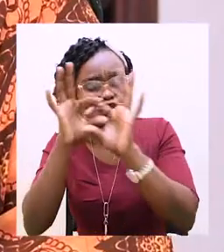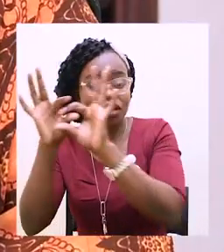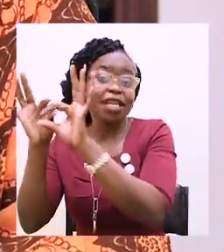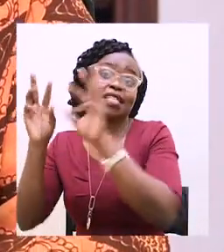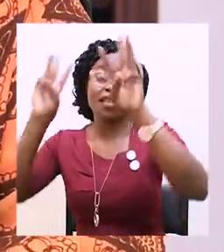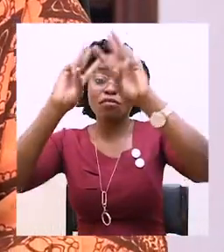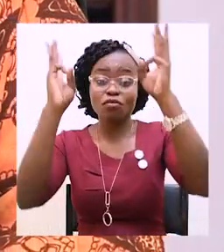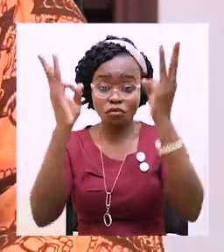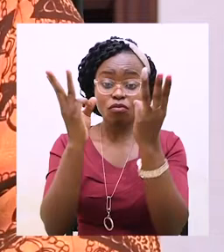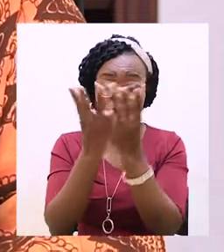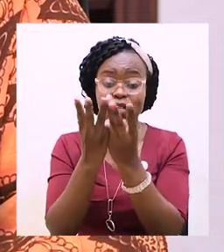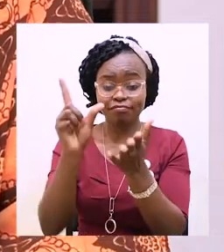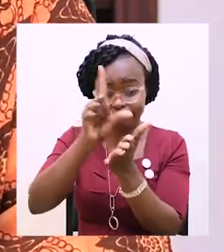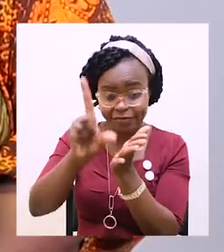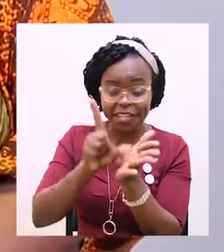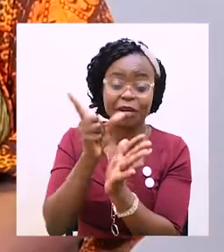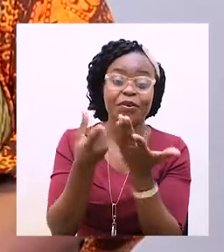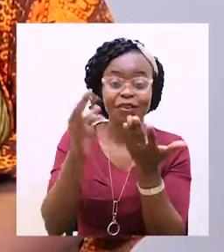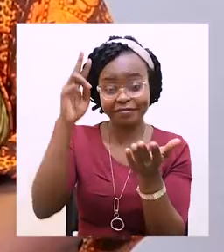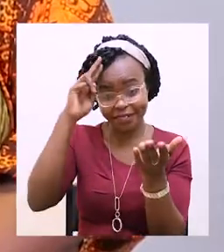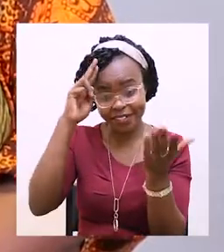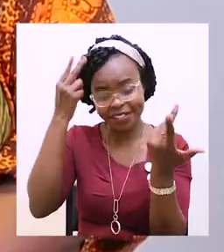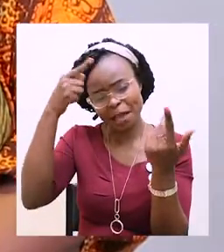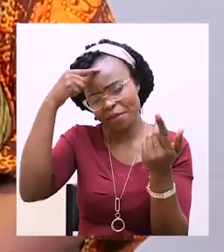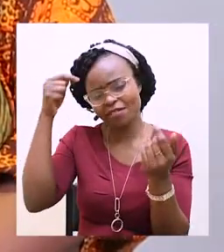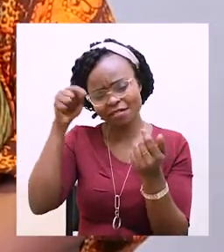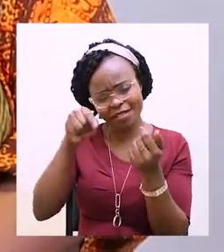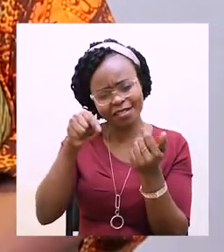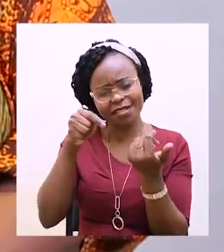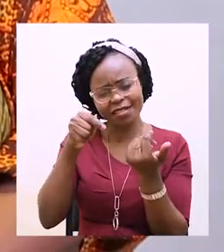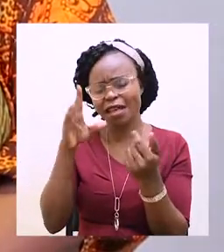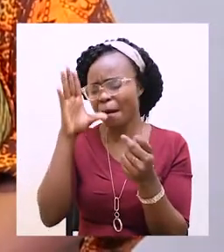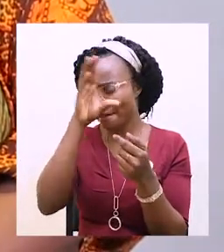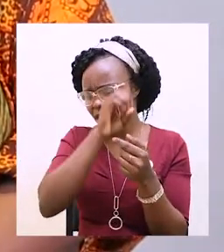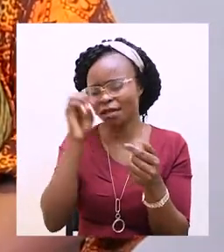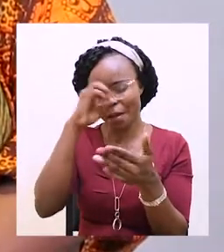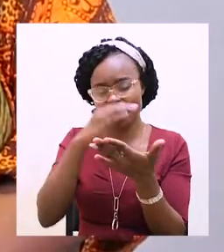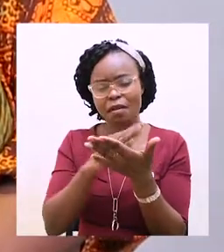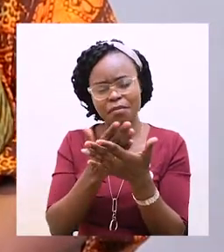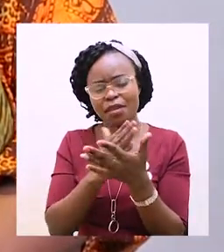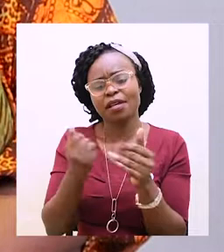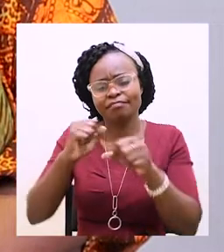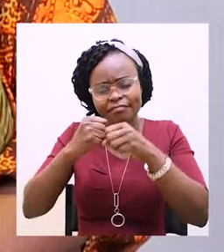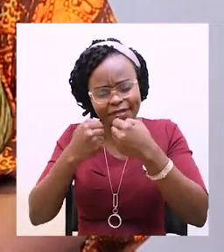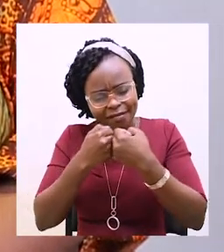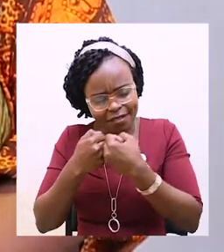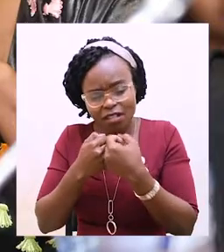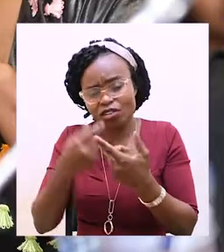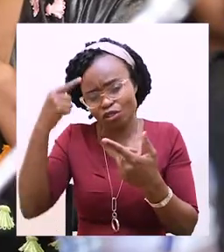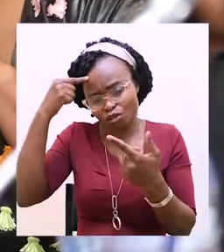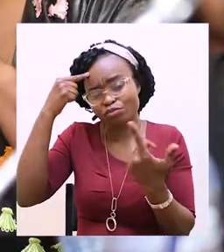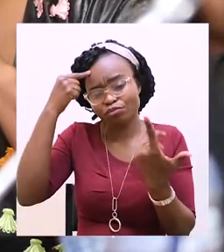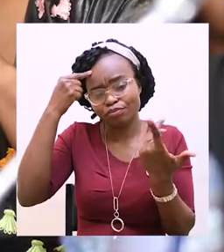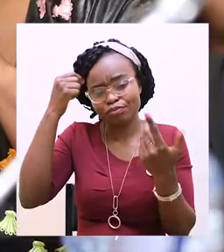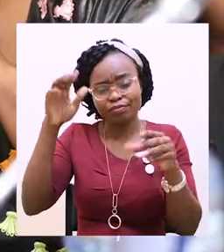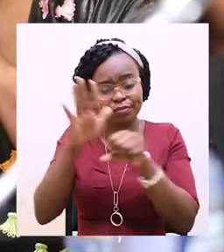global, regional and local realities. And because that has been quite a missing piece and a struggle to most organizations to